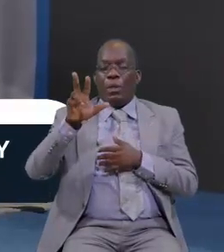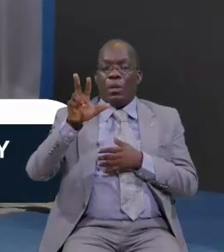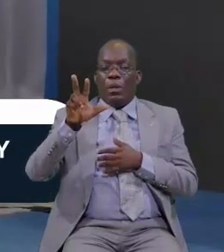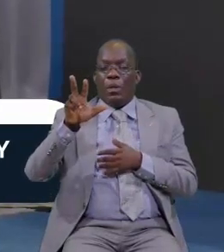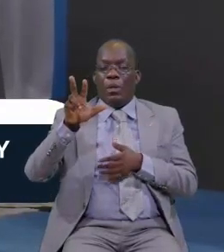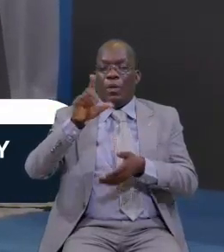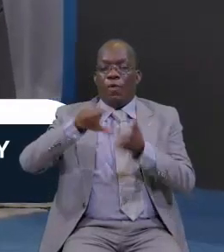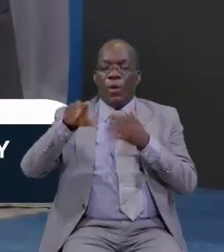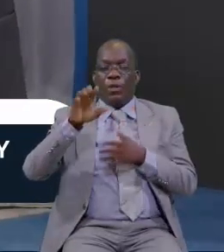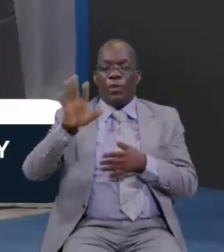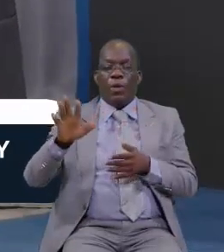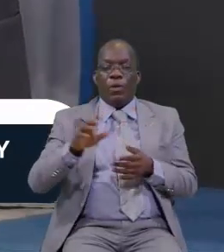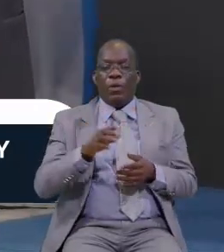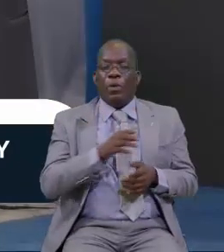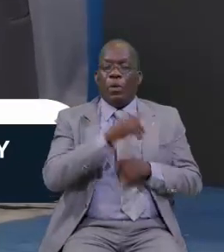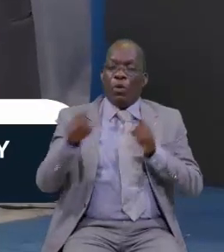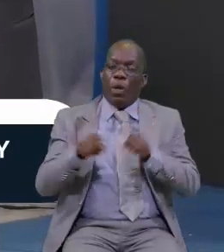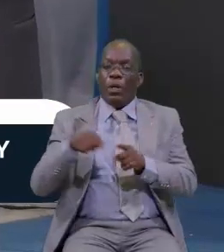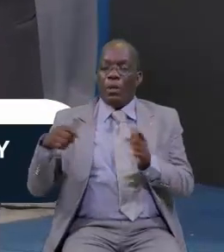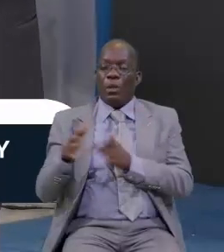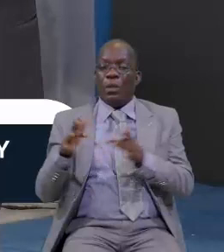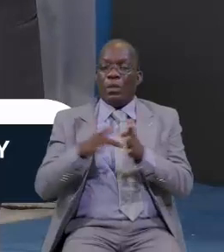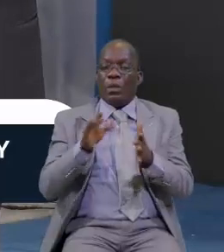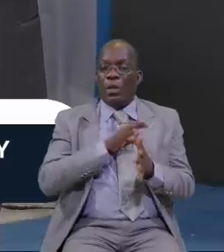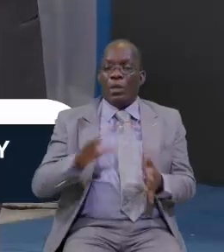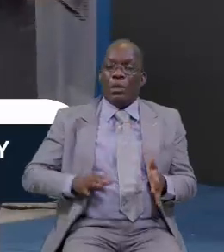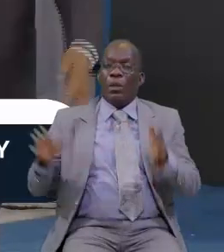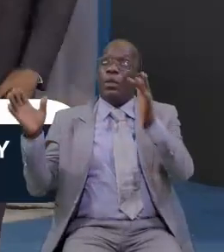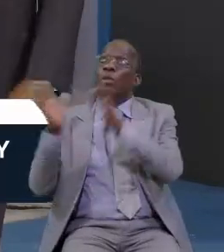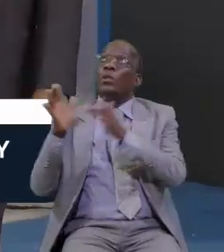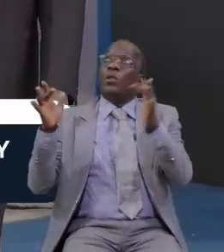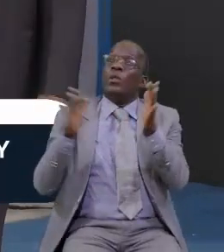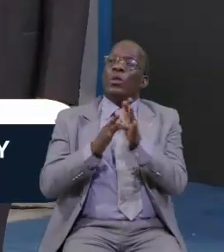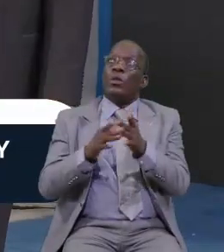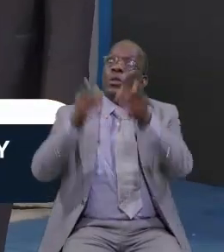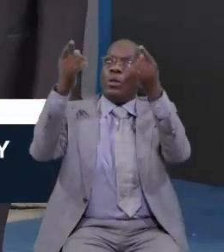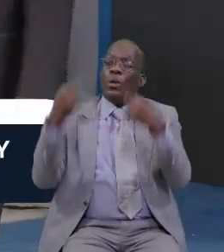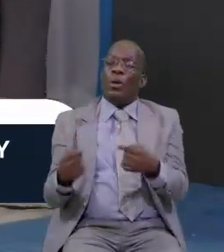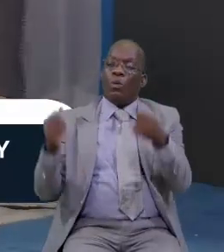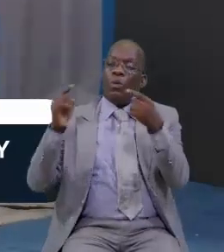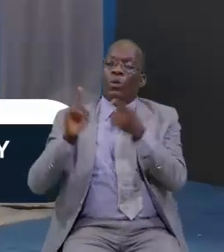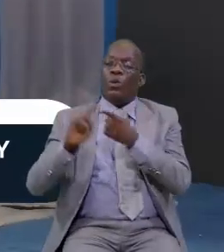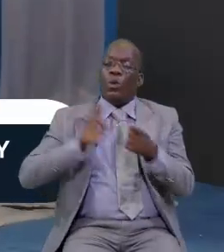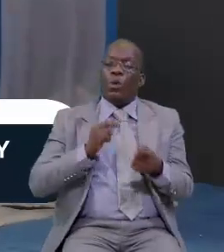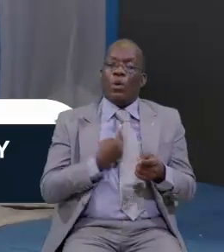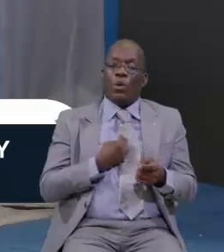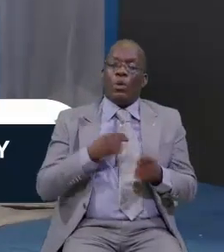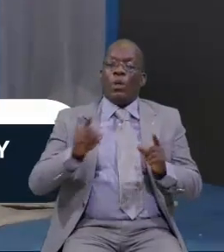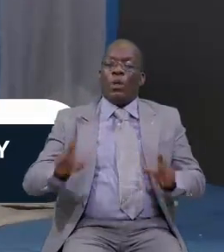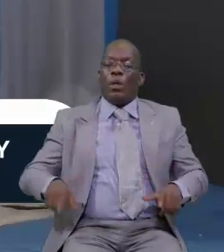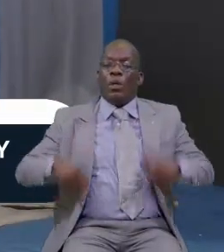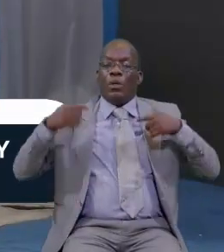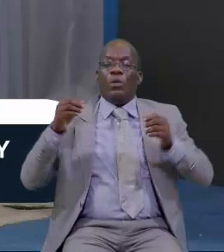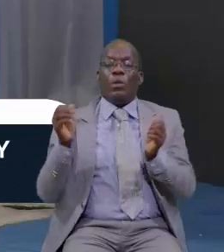Jesus, when he comes into us and he lives within us, look at what he does in